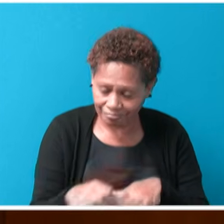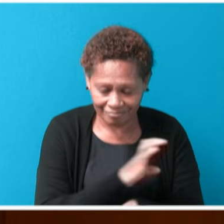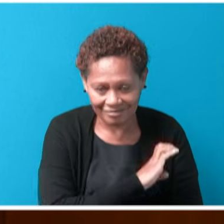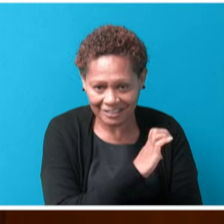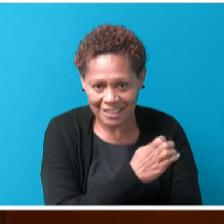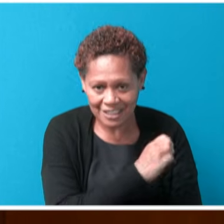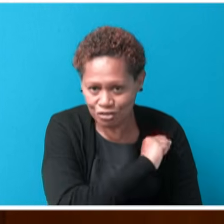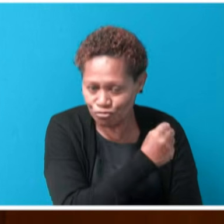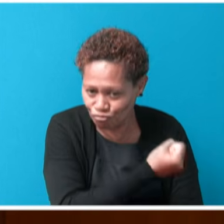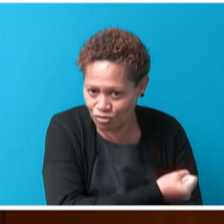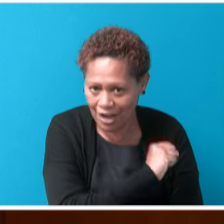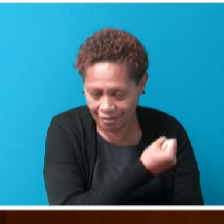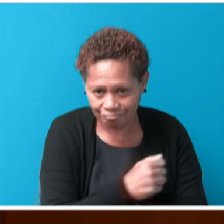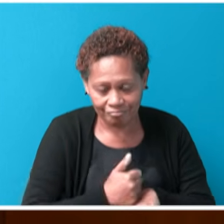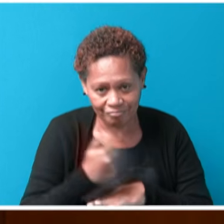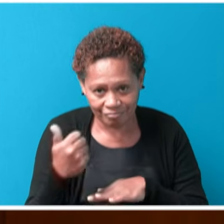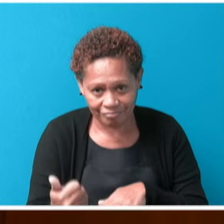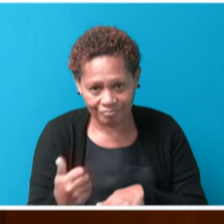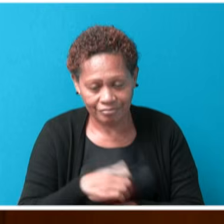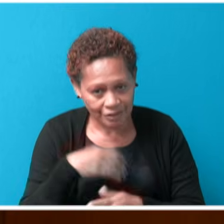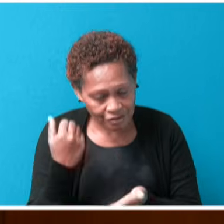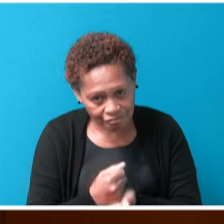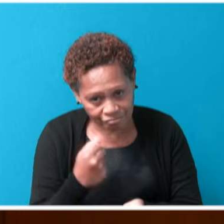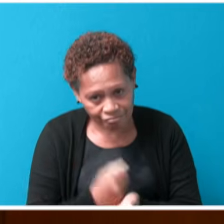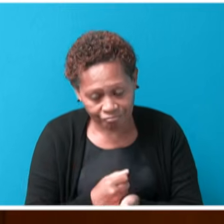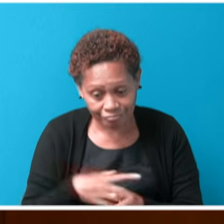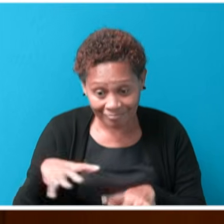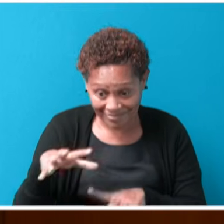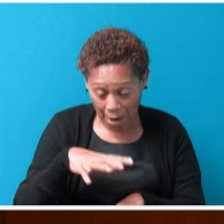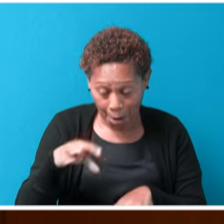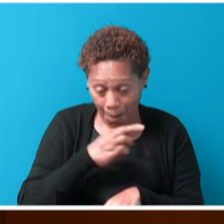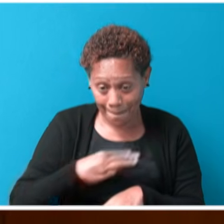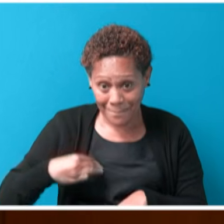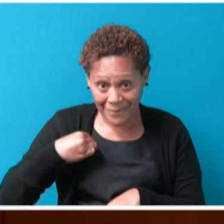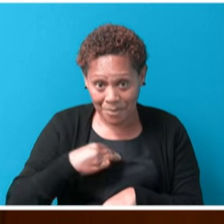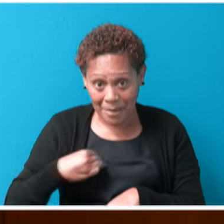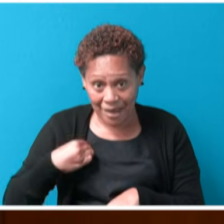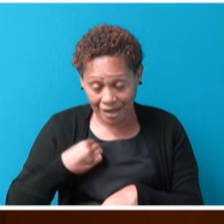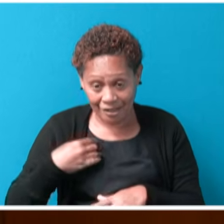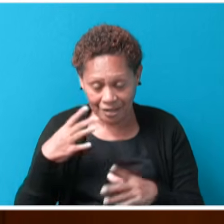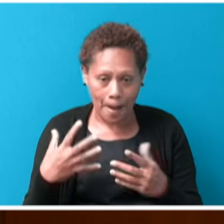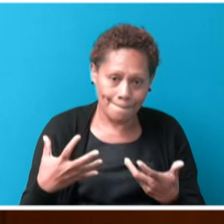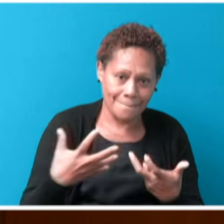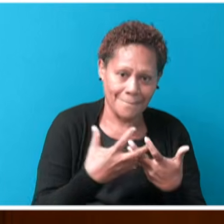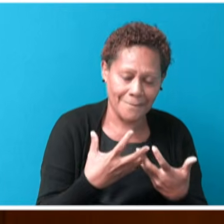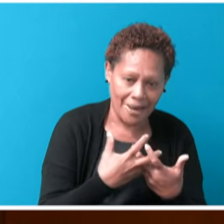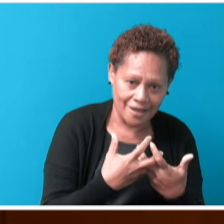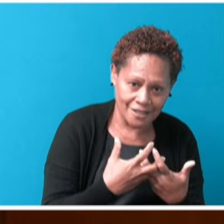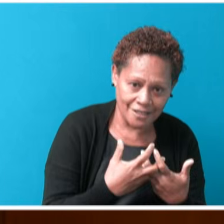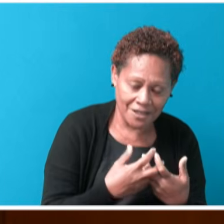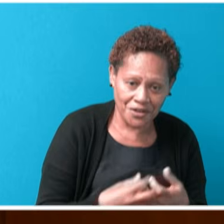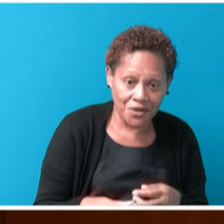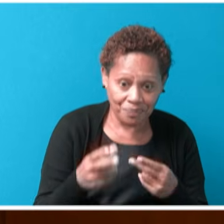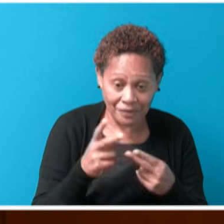development, ensuring coherence across ministries, and aligning national implementation with the